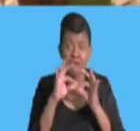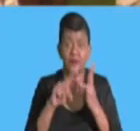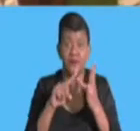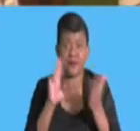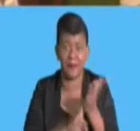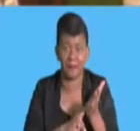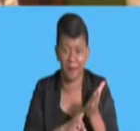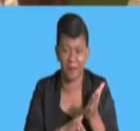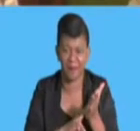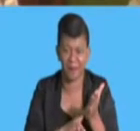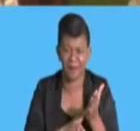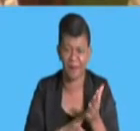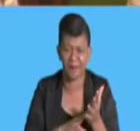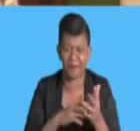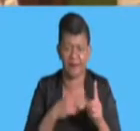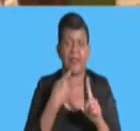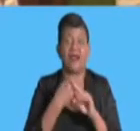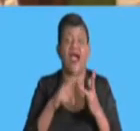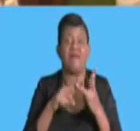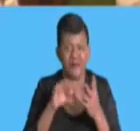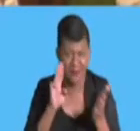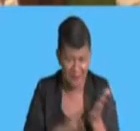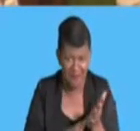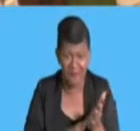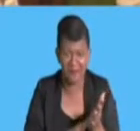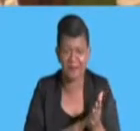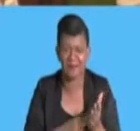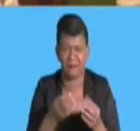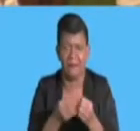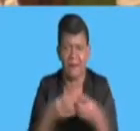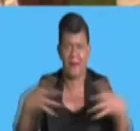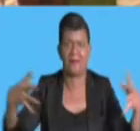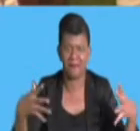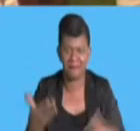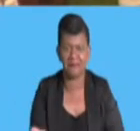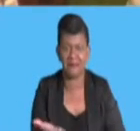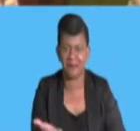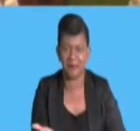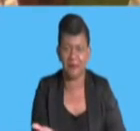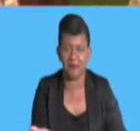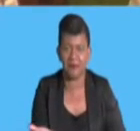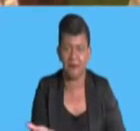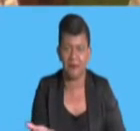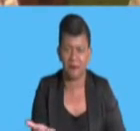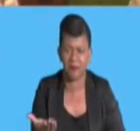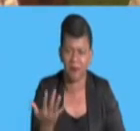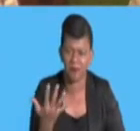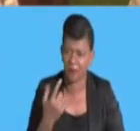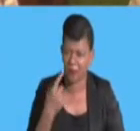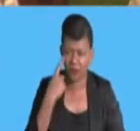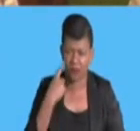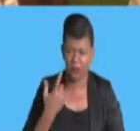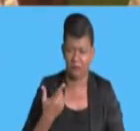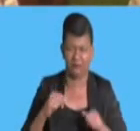is a budget aimed at strangulating our ordinary Fijians. It is an attempt to salvage the pride of two men who, in adherence